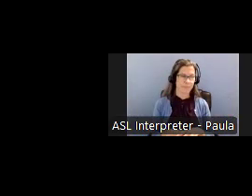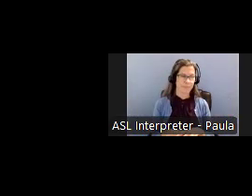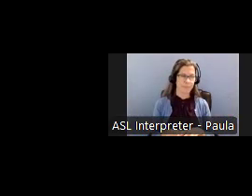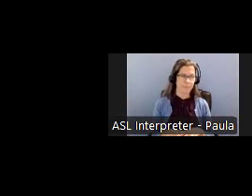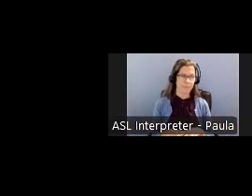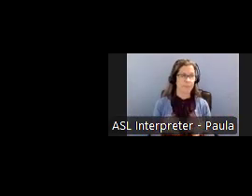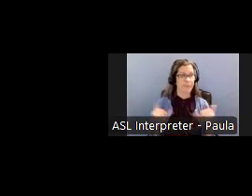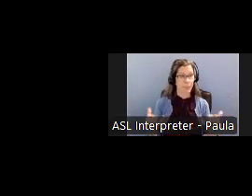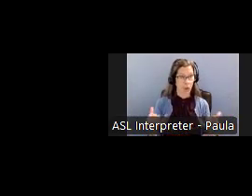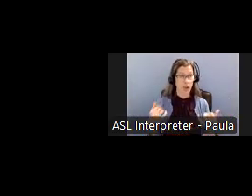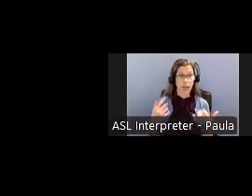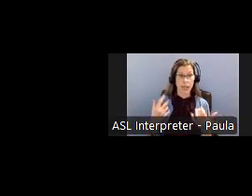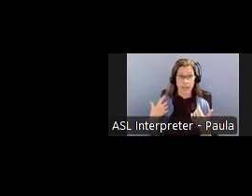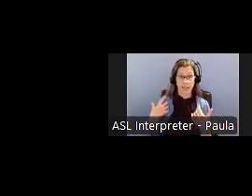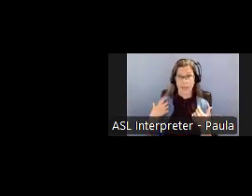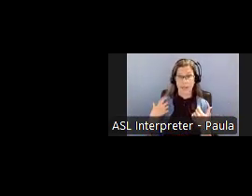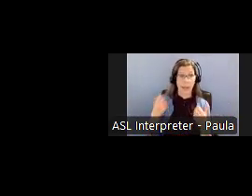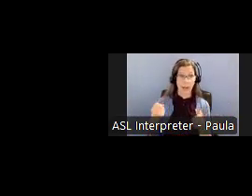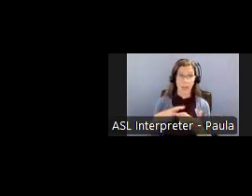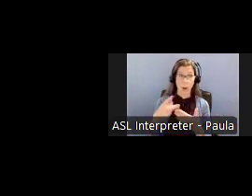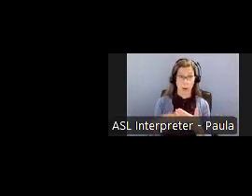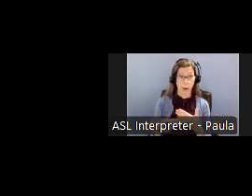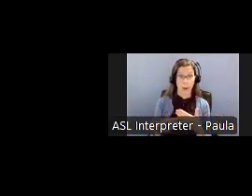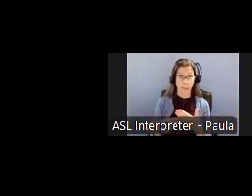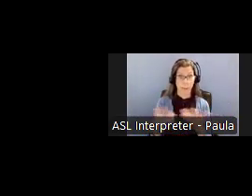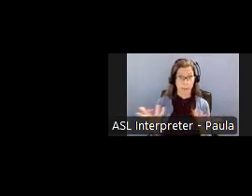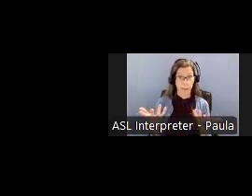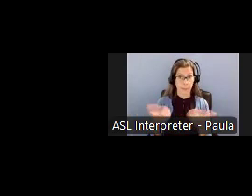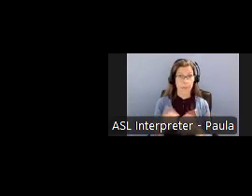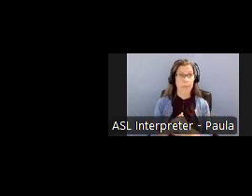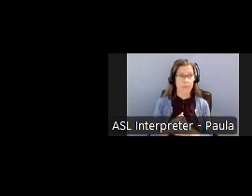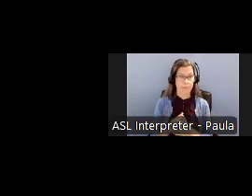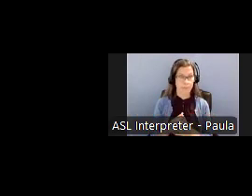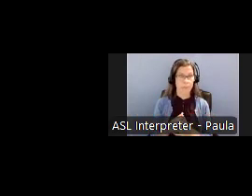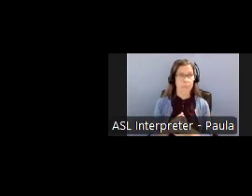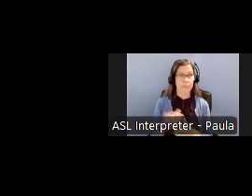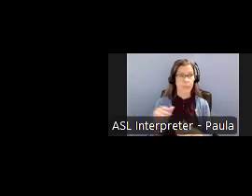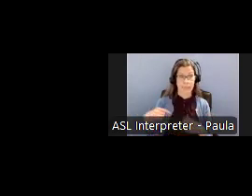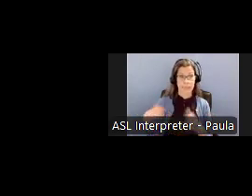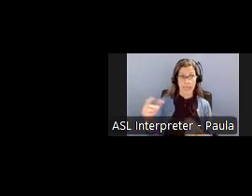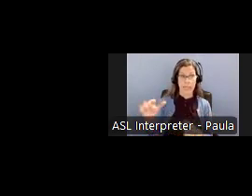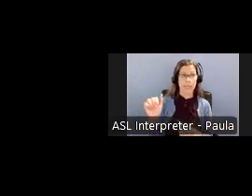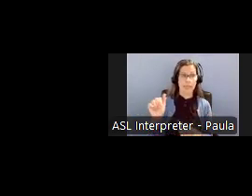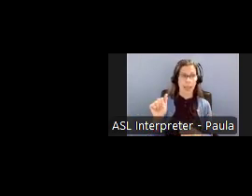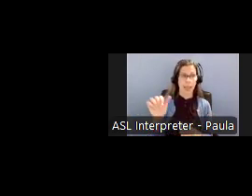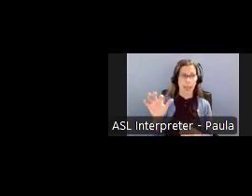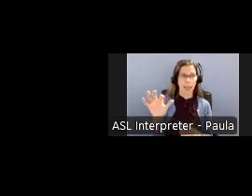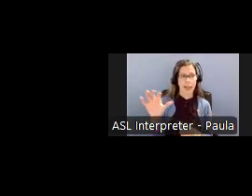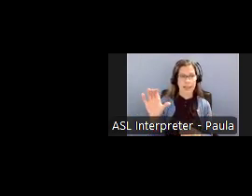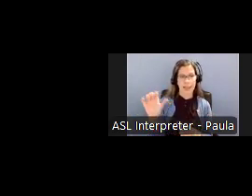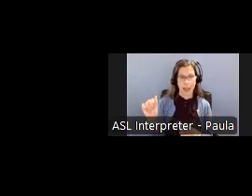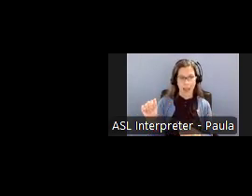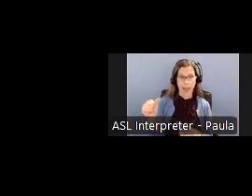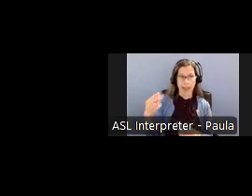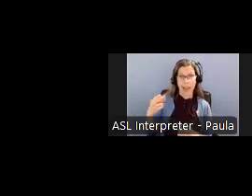So the current Apple Health programs, next slide, please. Since the Affordable Care Act, the Healthcare Authority has